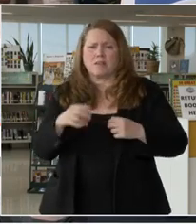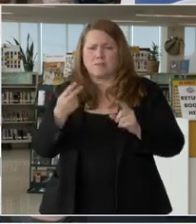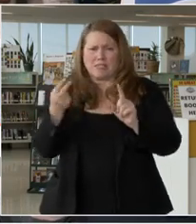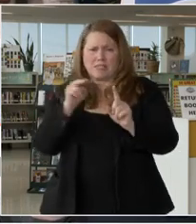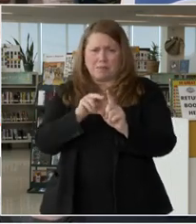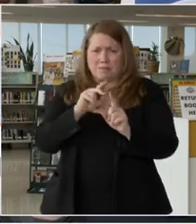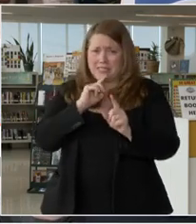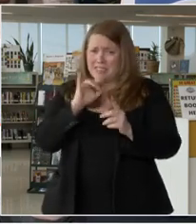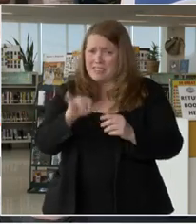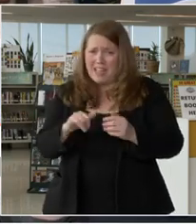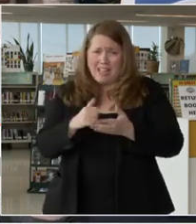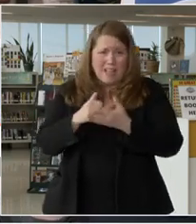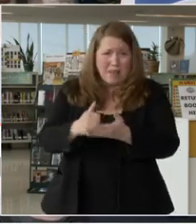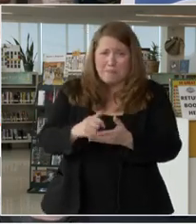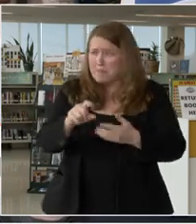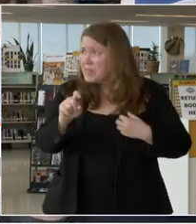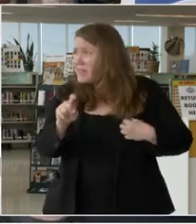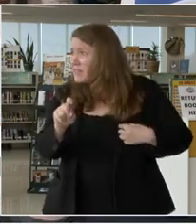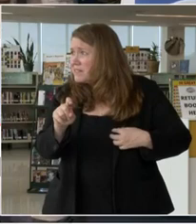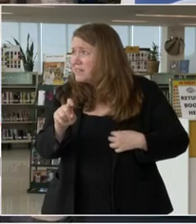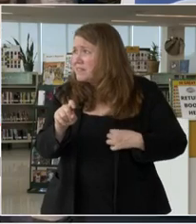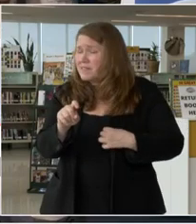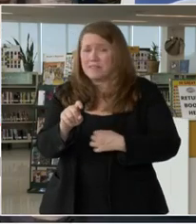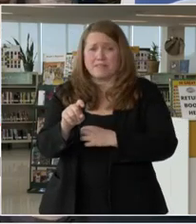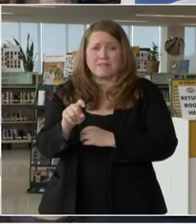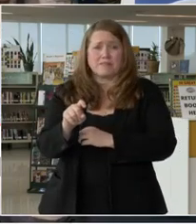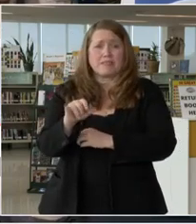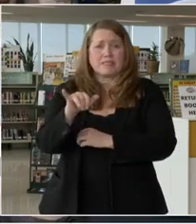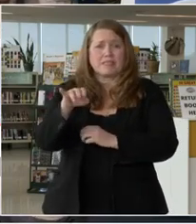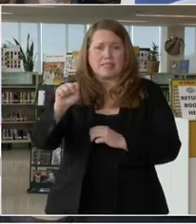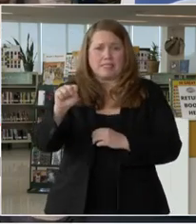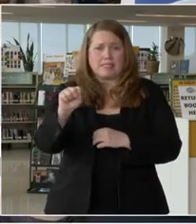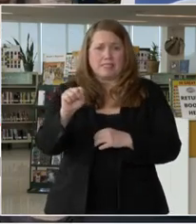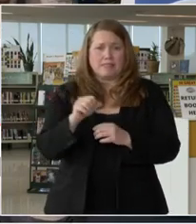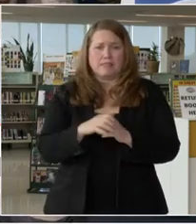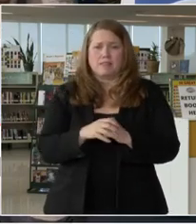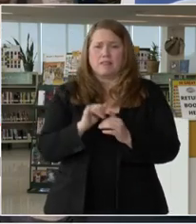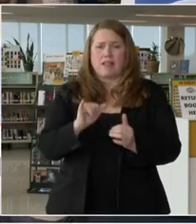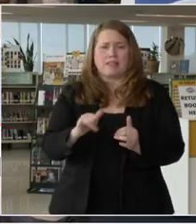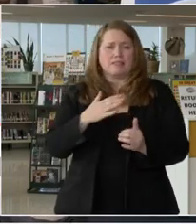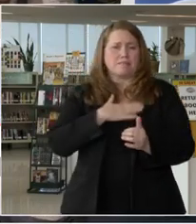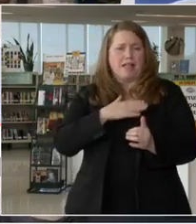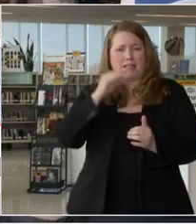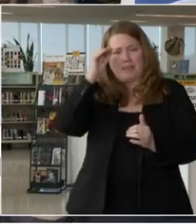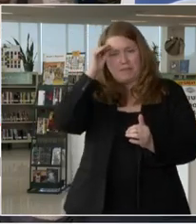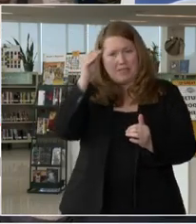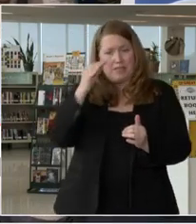that, you know, help this cause? Yeah, I think that, and this is just my opinion,